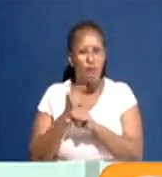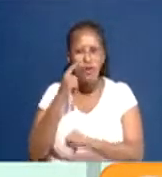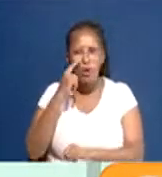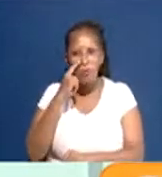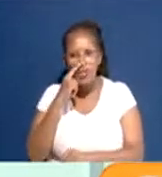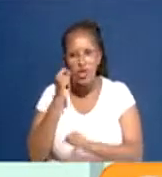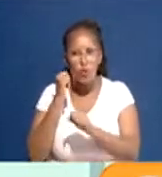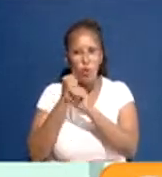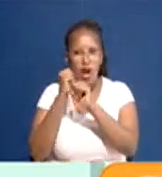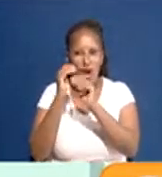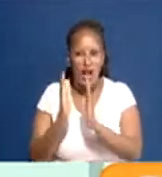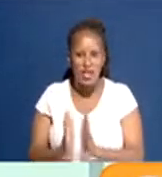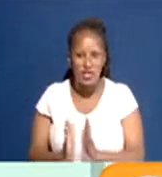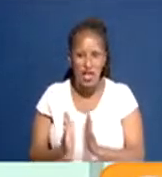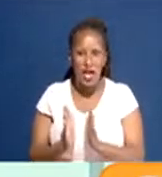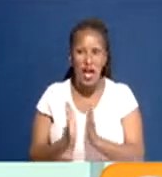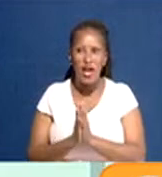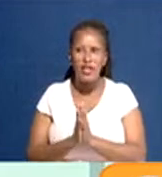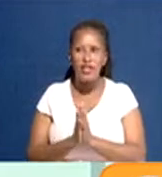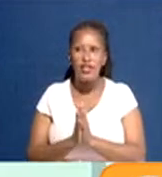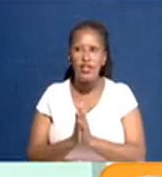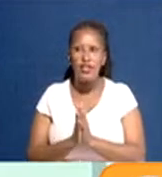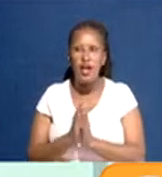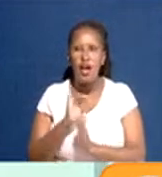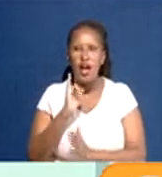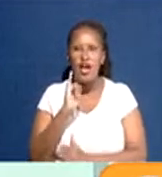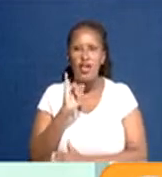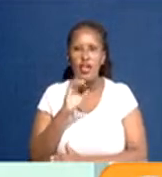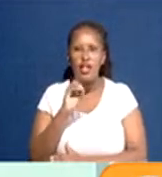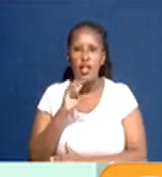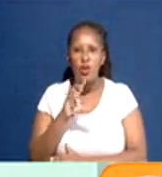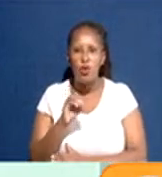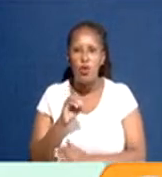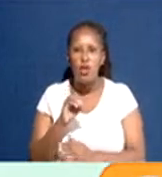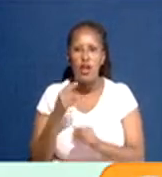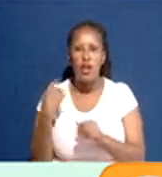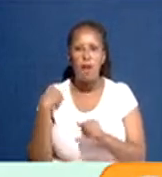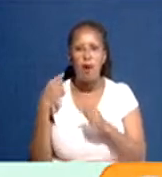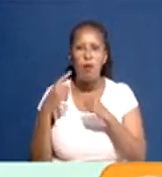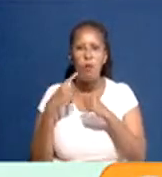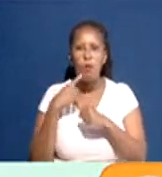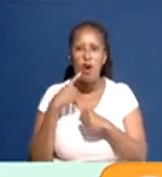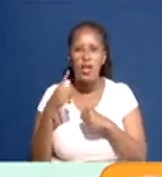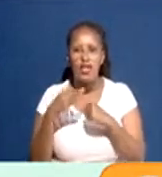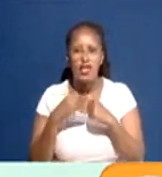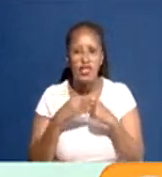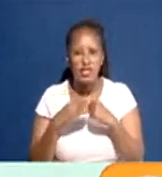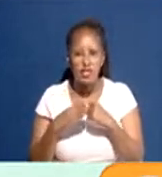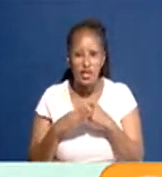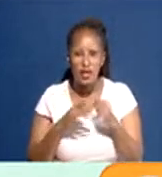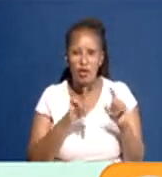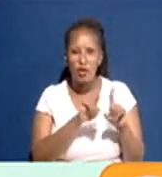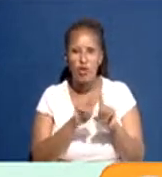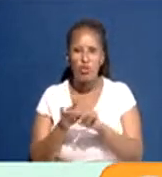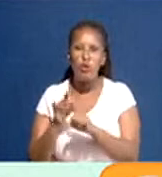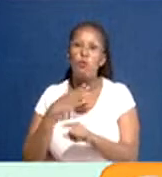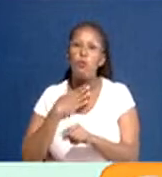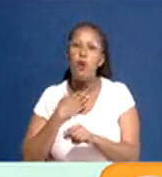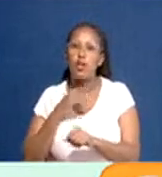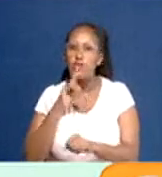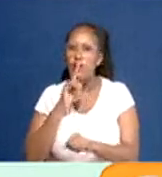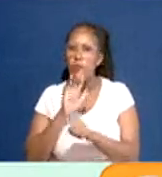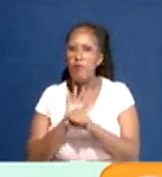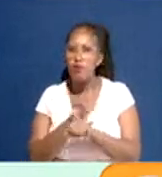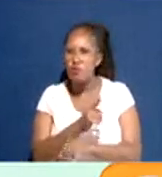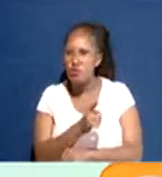Domestic Workers, ILO Convention number 189. Nataka vile vile niwahakikishie ya